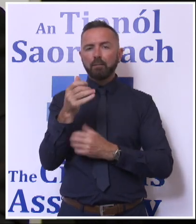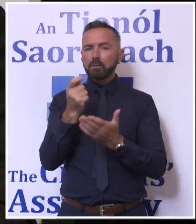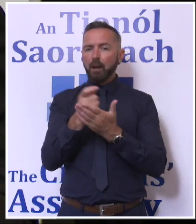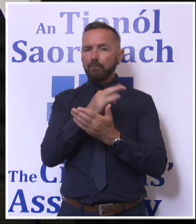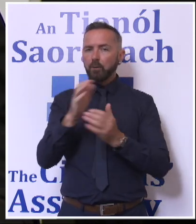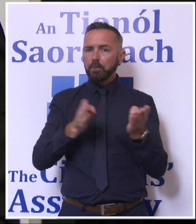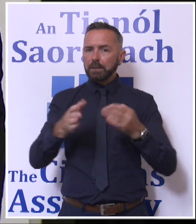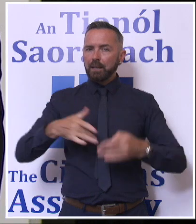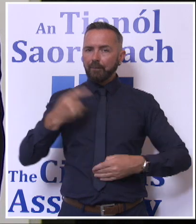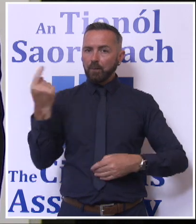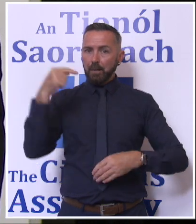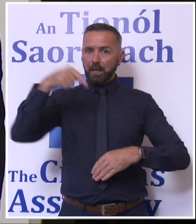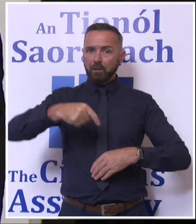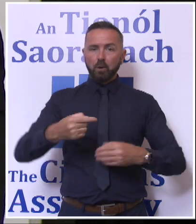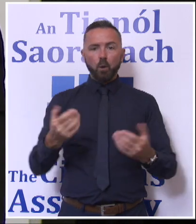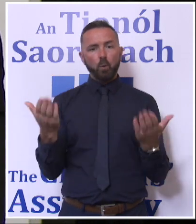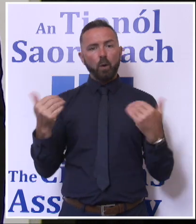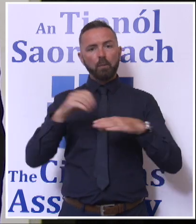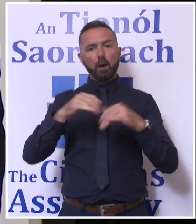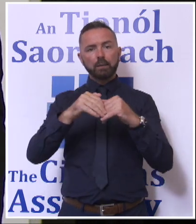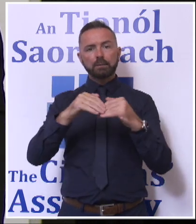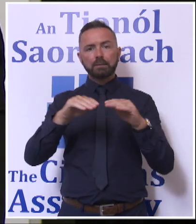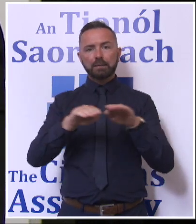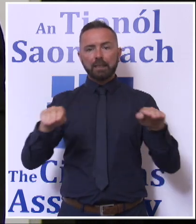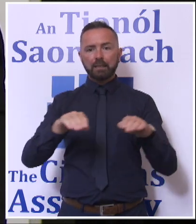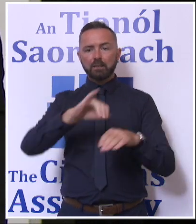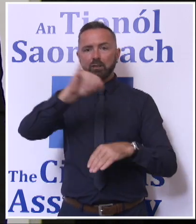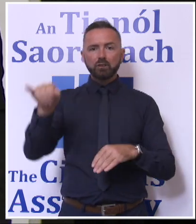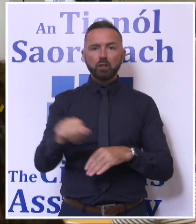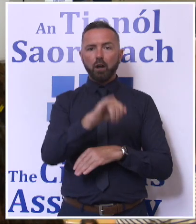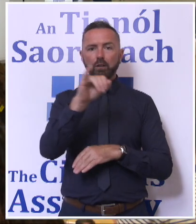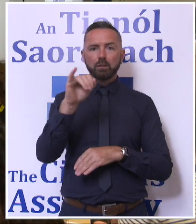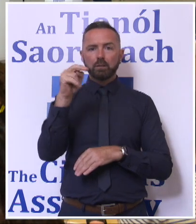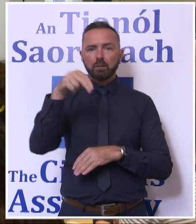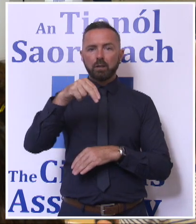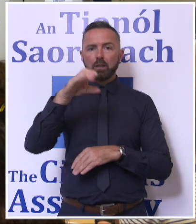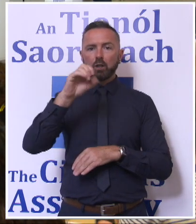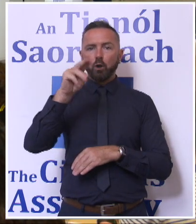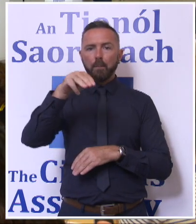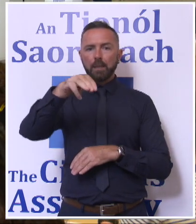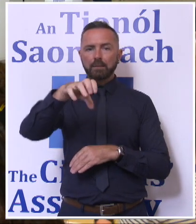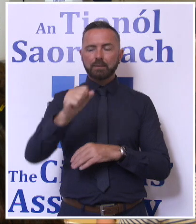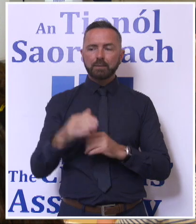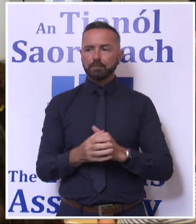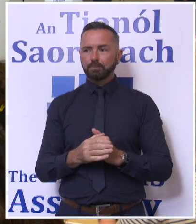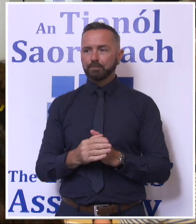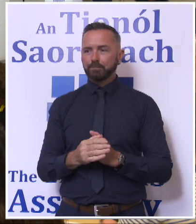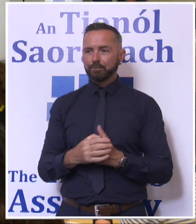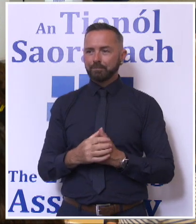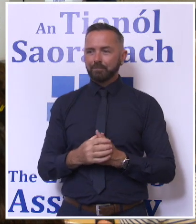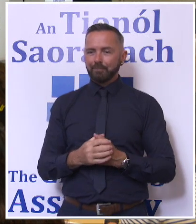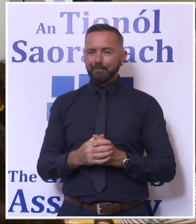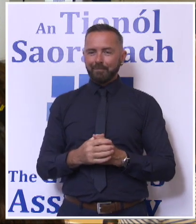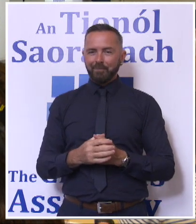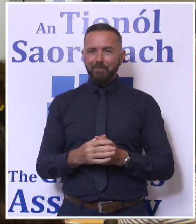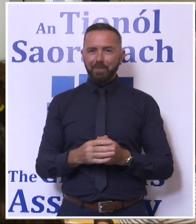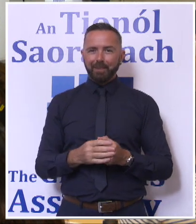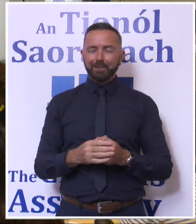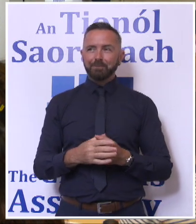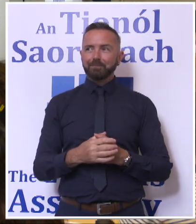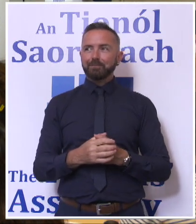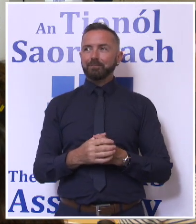your opinion, and that this process was scrupulously fair. And Dr. Jane Souter and her team is keeping a